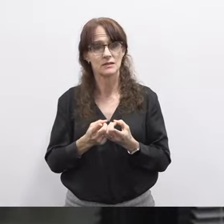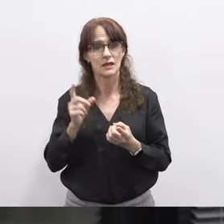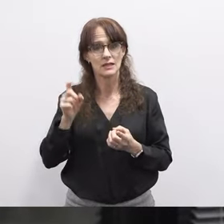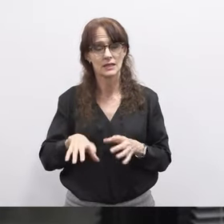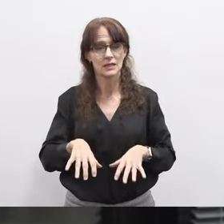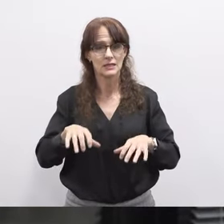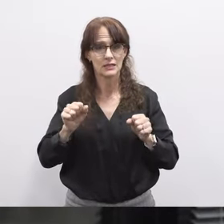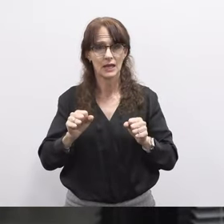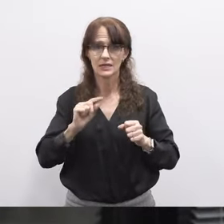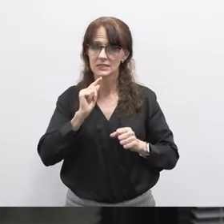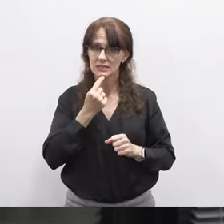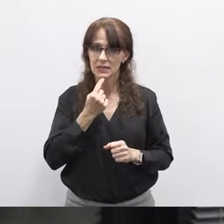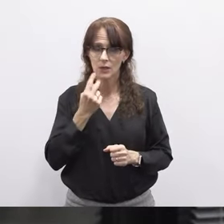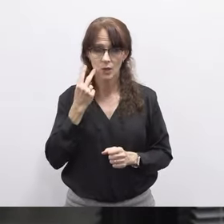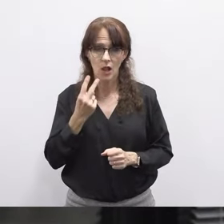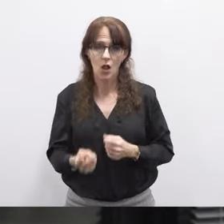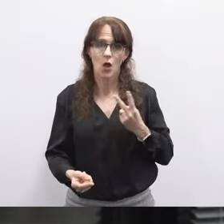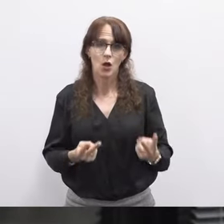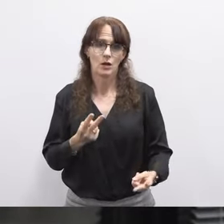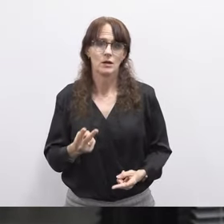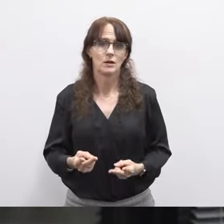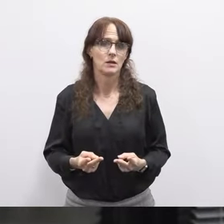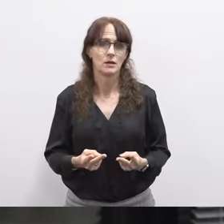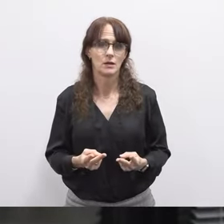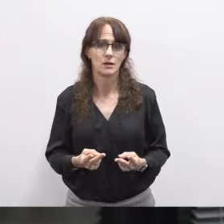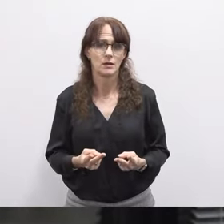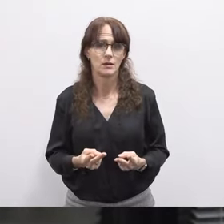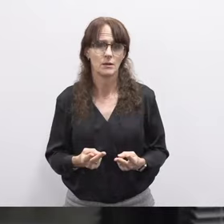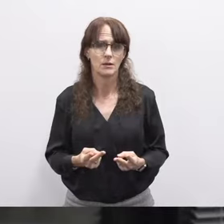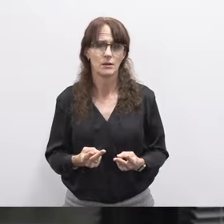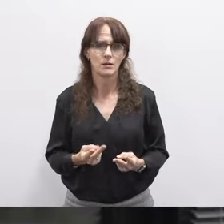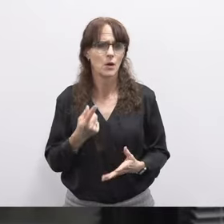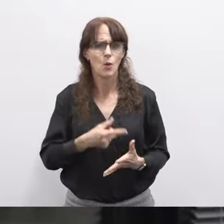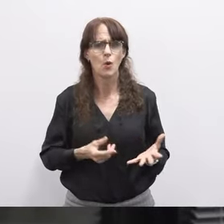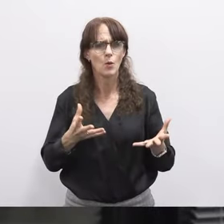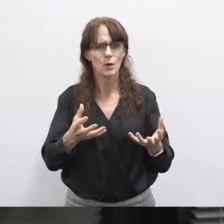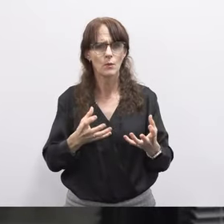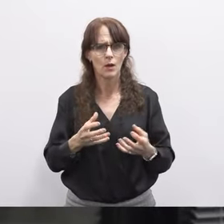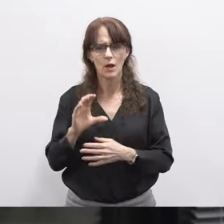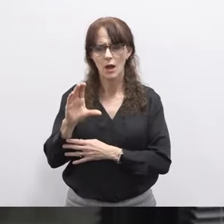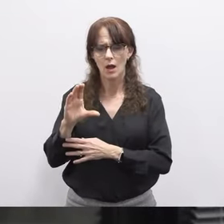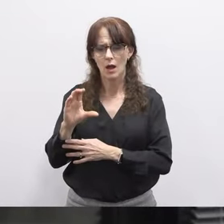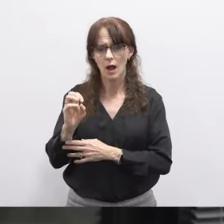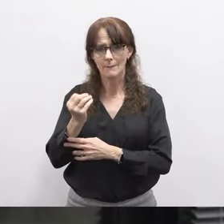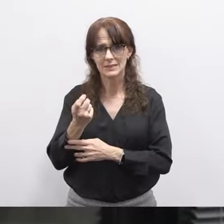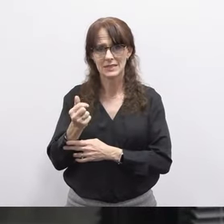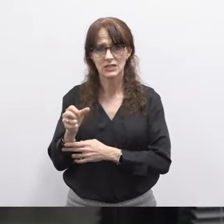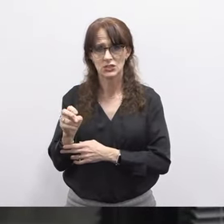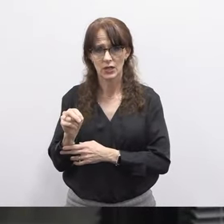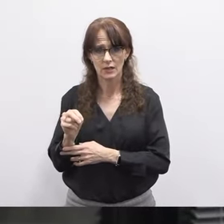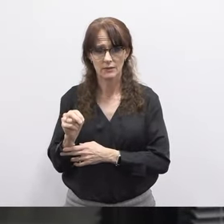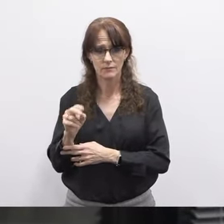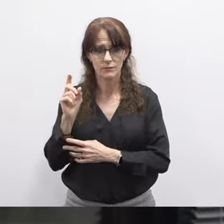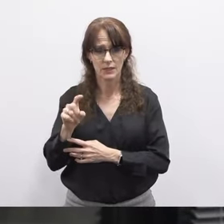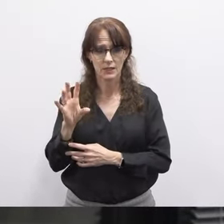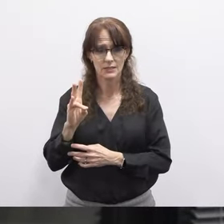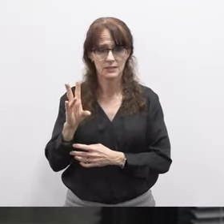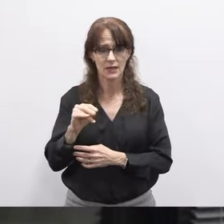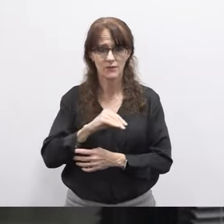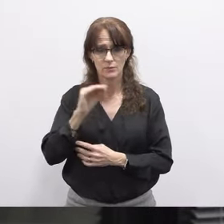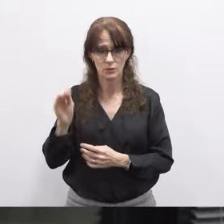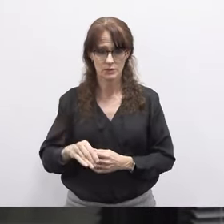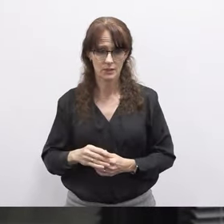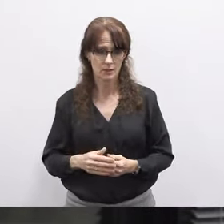to take a serious look at what we want in our compensation. We need our 7%.